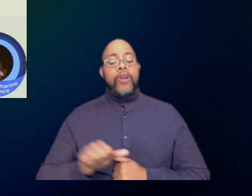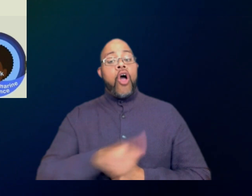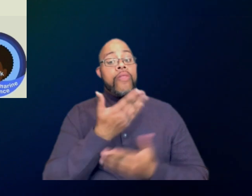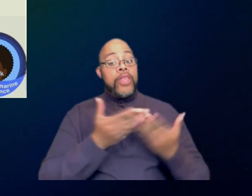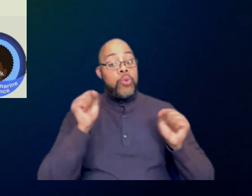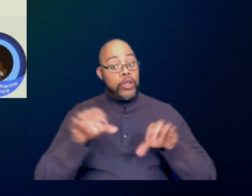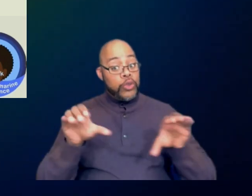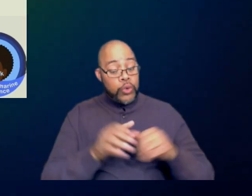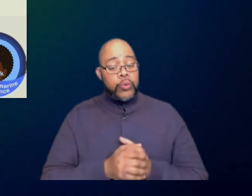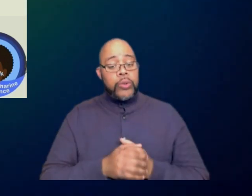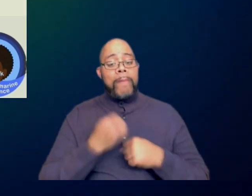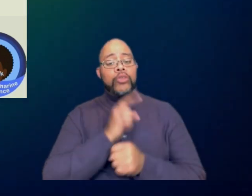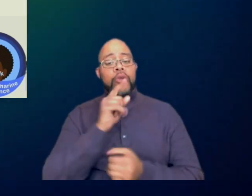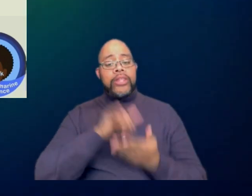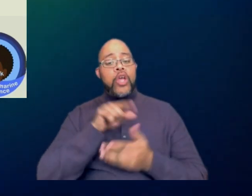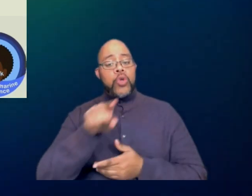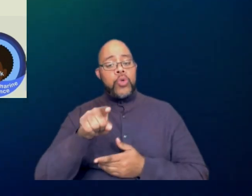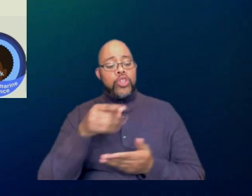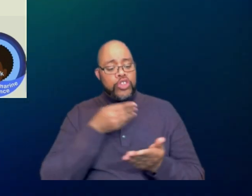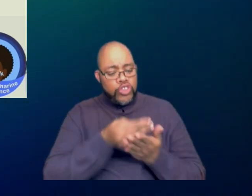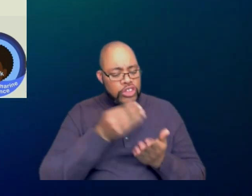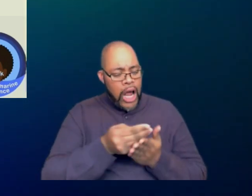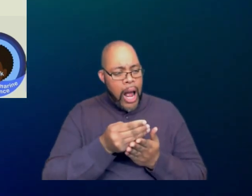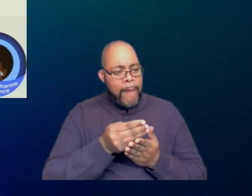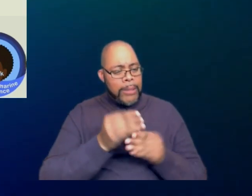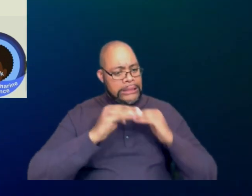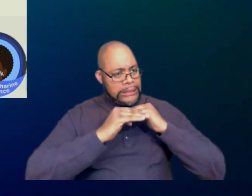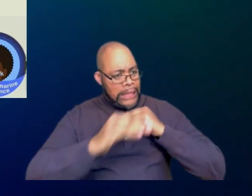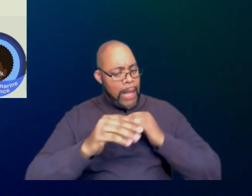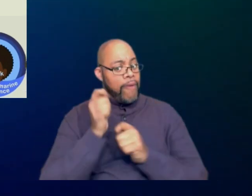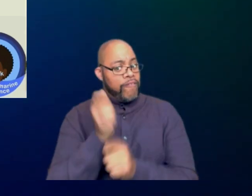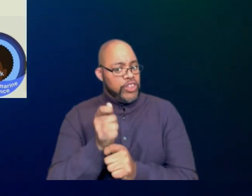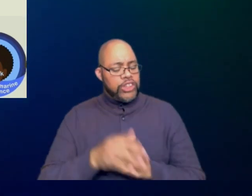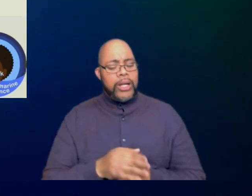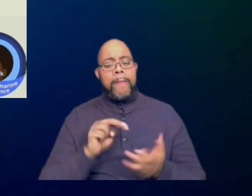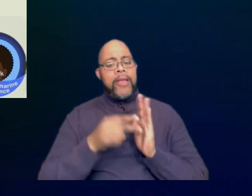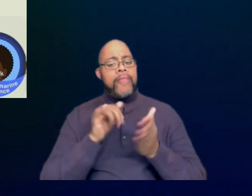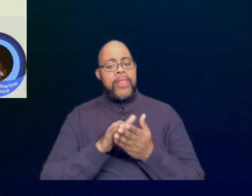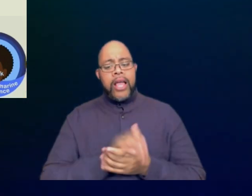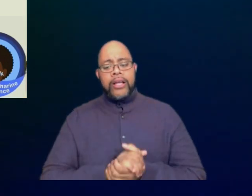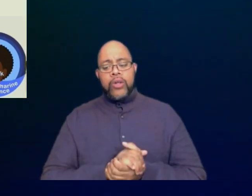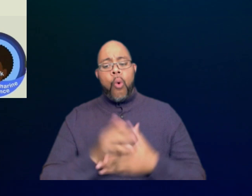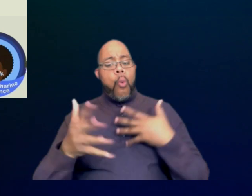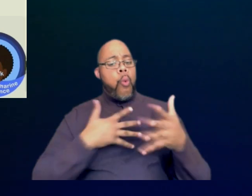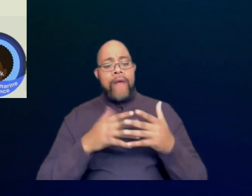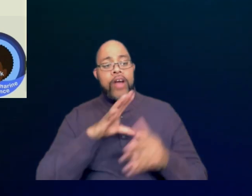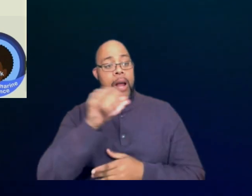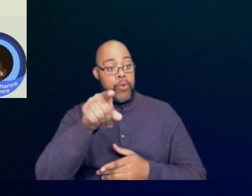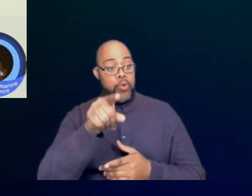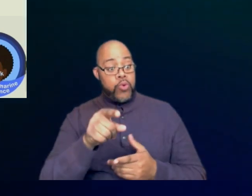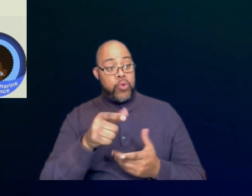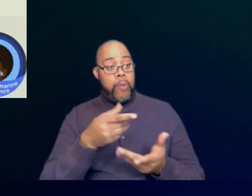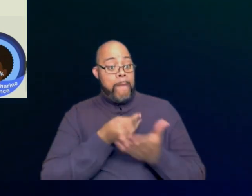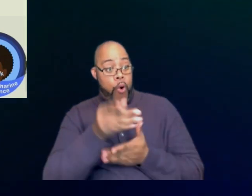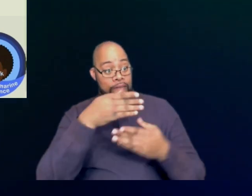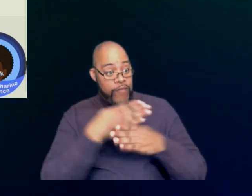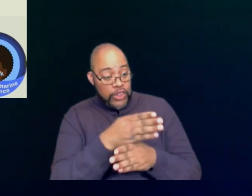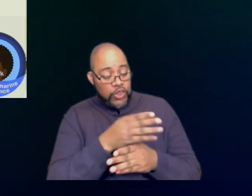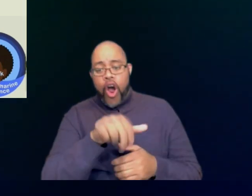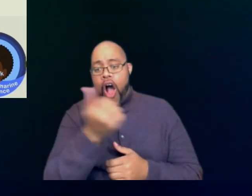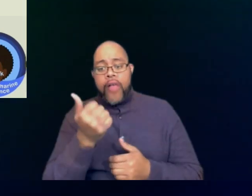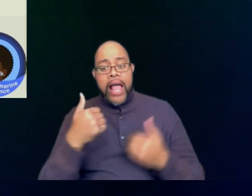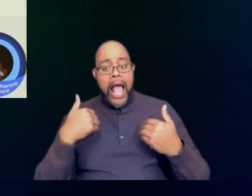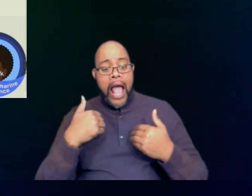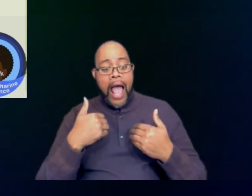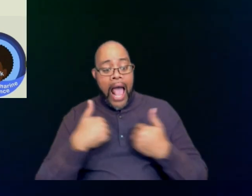One other thing you can do is to make sure that you are shopping sustainable fishing, meaning that whatever company you bought your fish